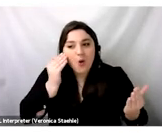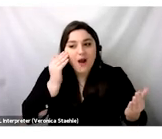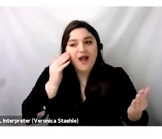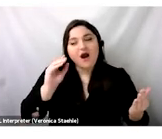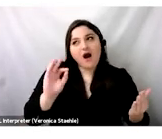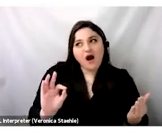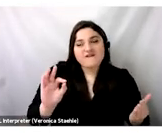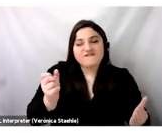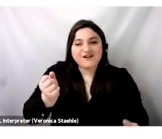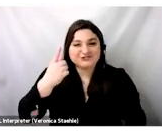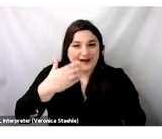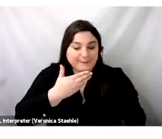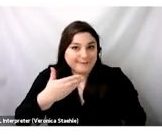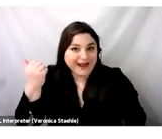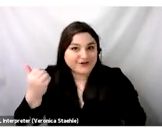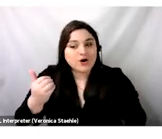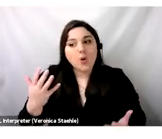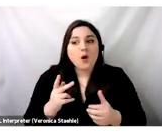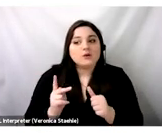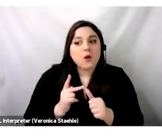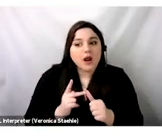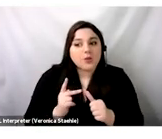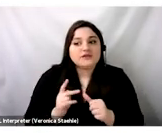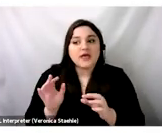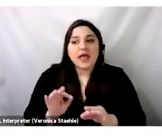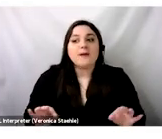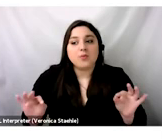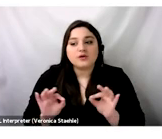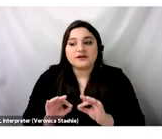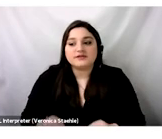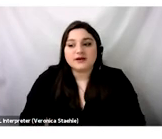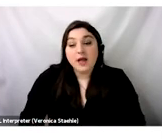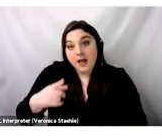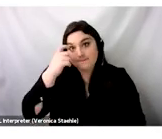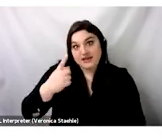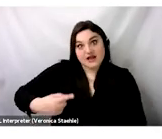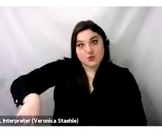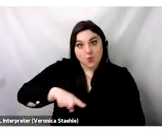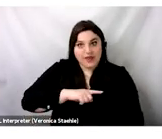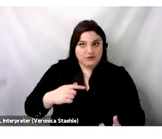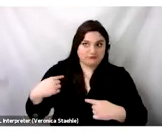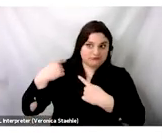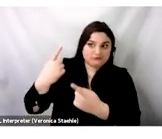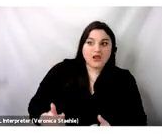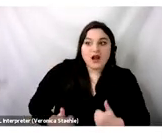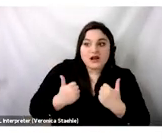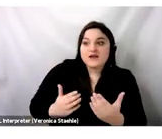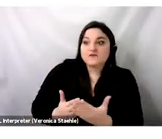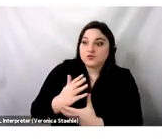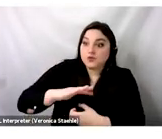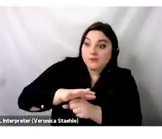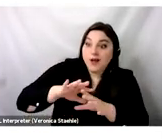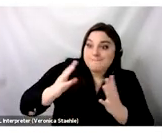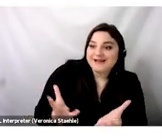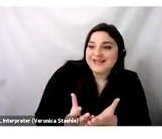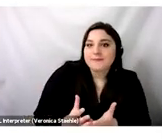to understanding priorities. Like when you're just trying to survive amidst a pandemic, takeout, no, like